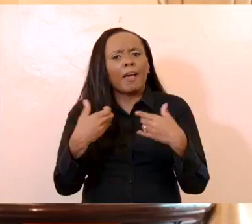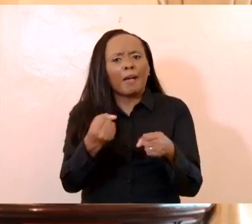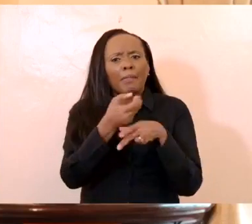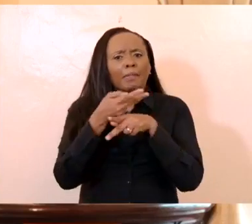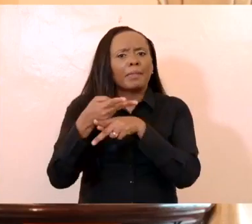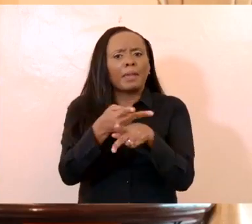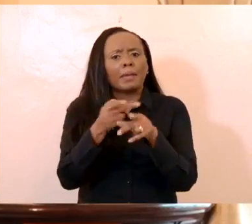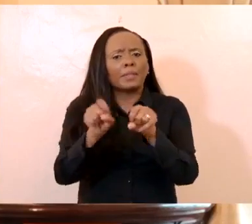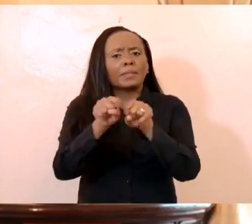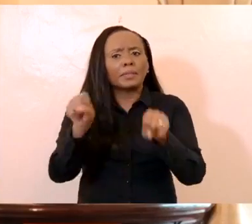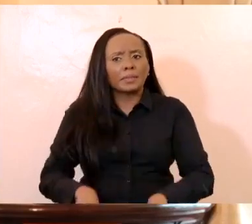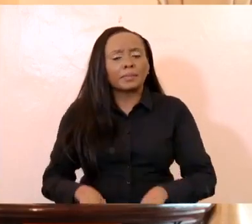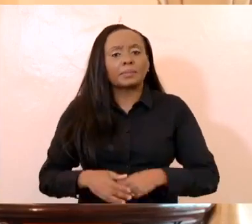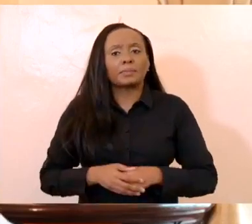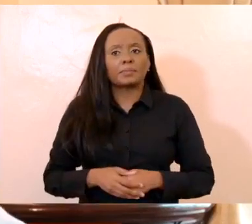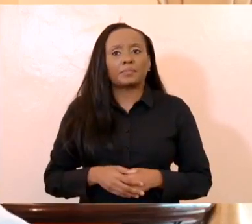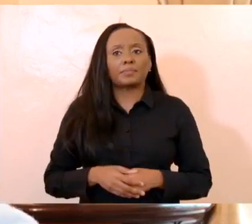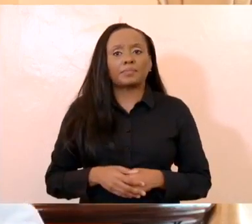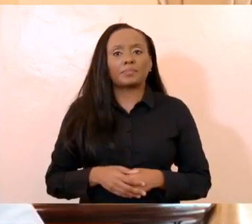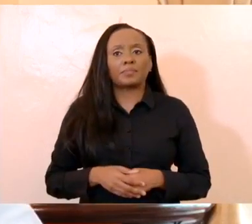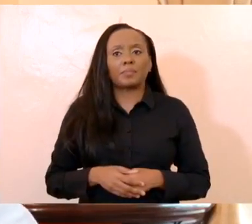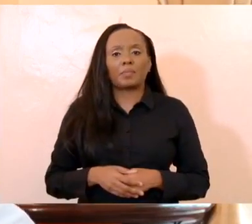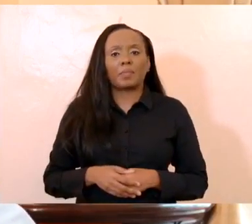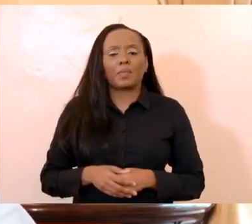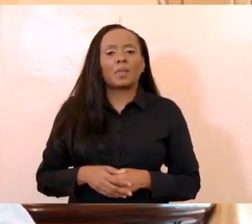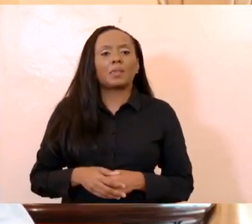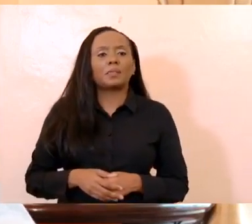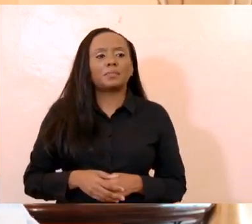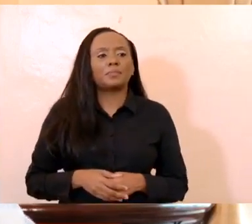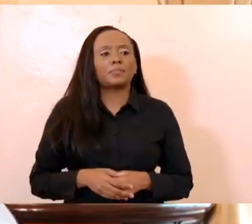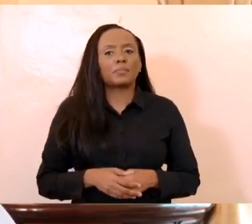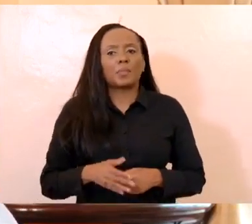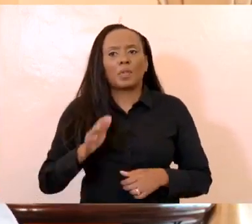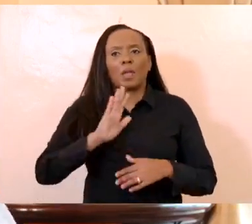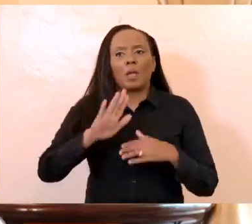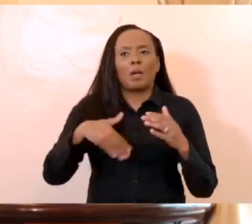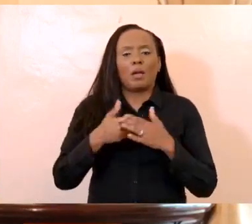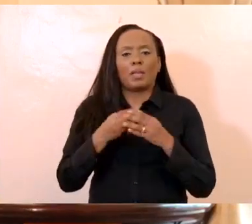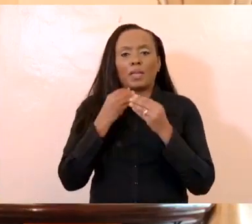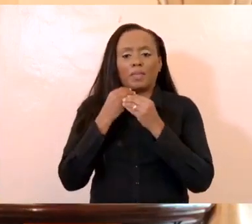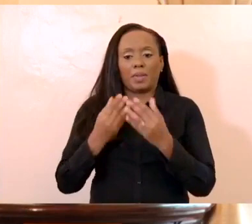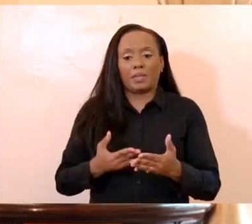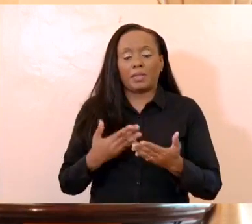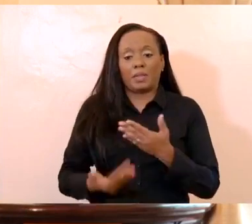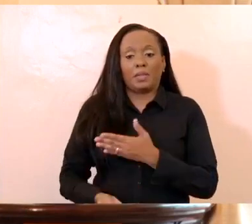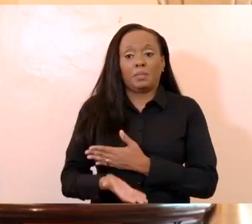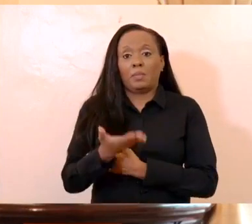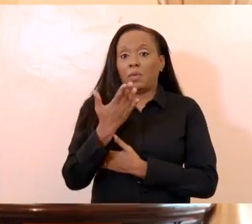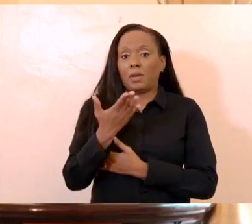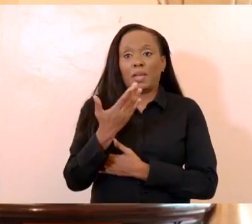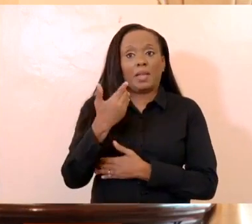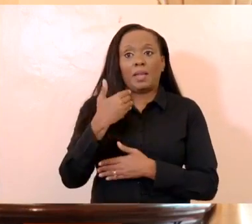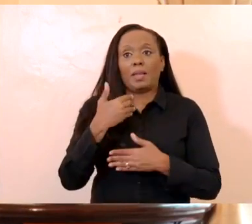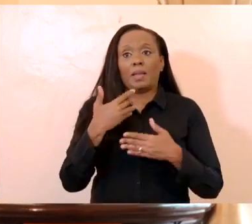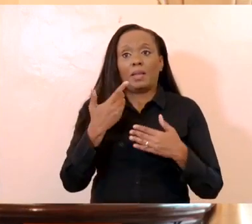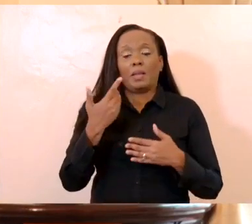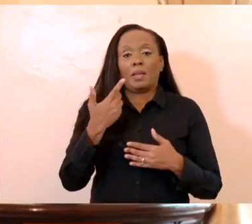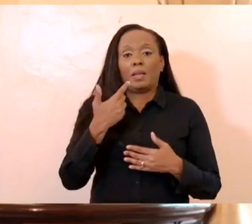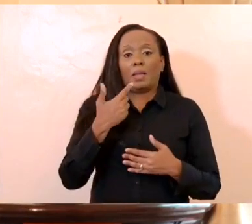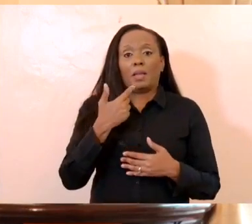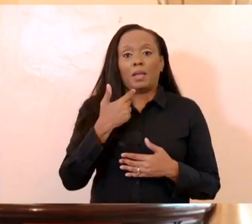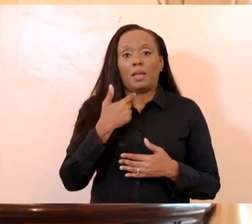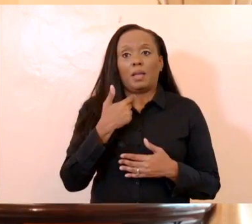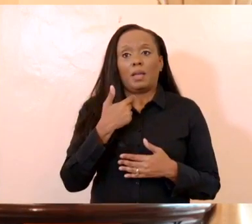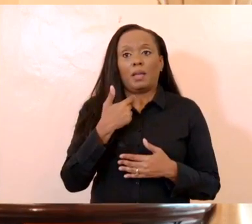we had this press conference this morning. Based on the information in front of me at the time, I would have been reporting to you that we had no positive